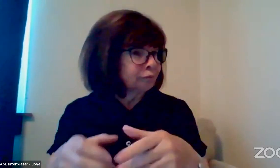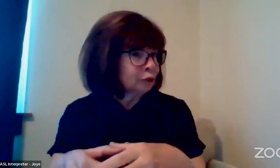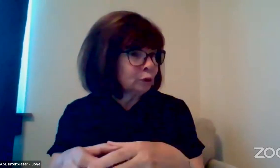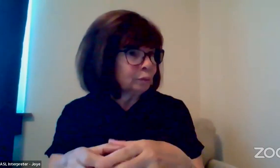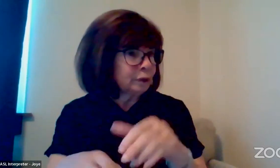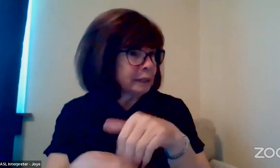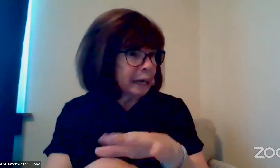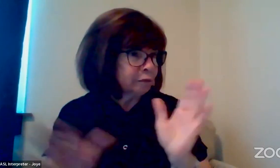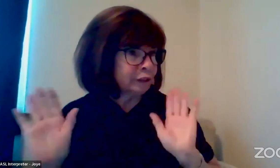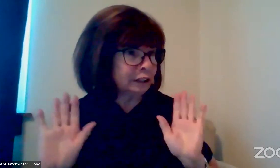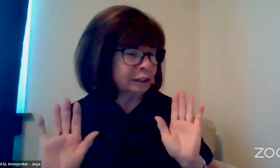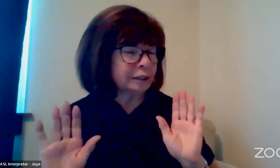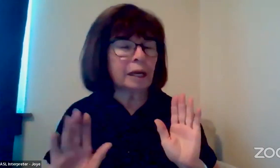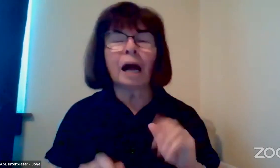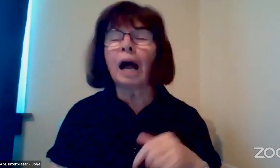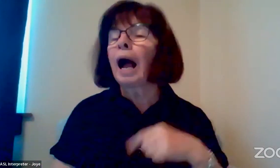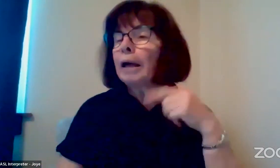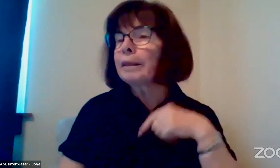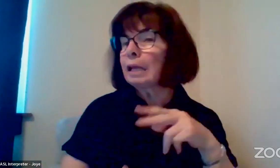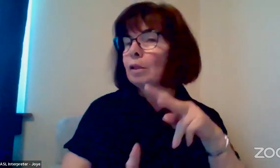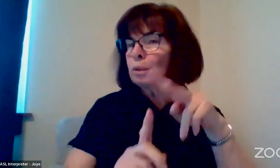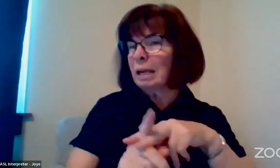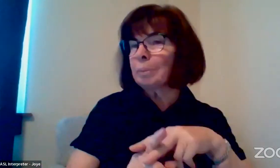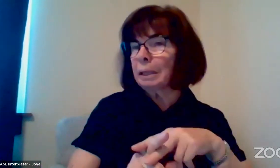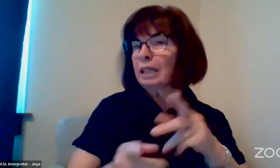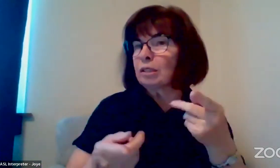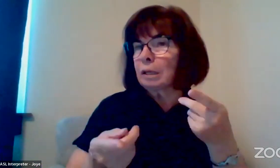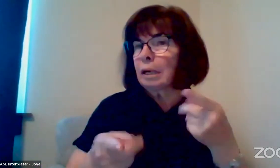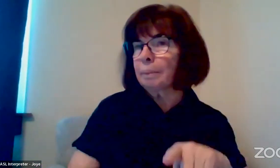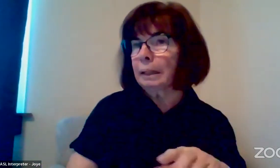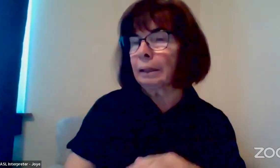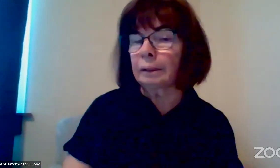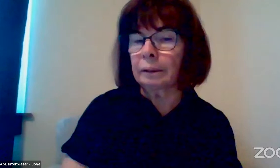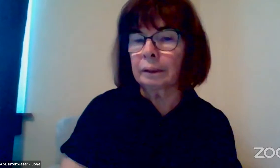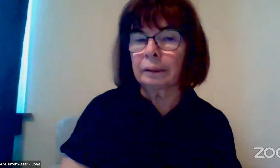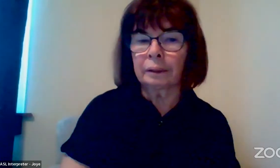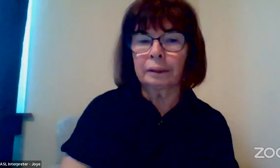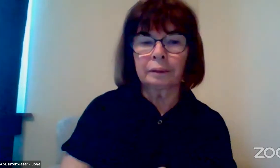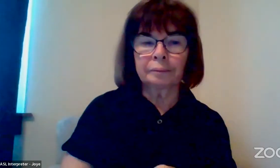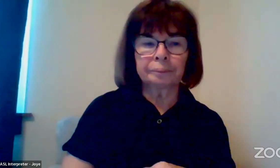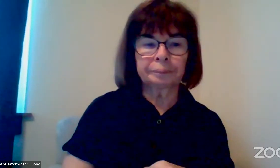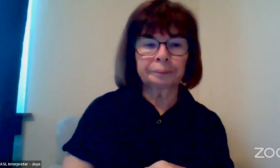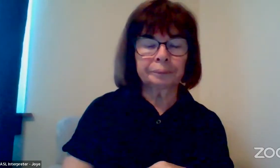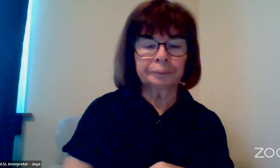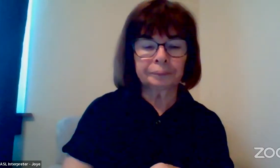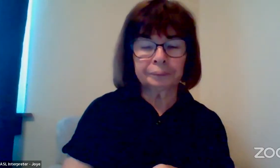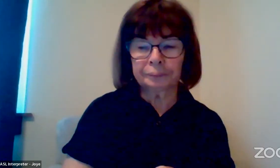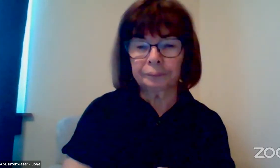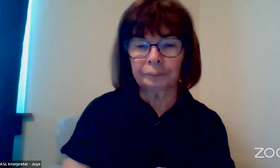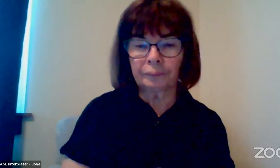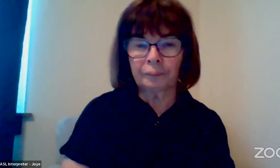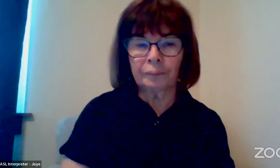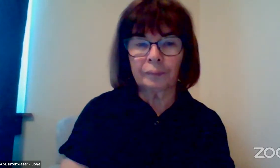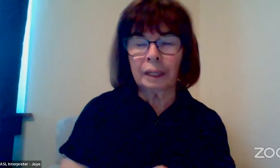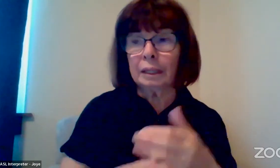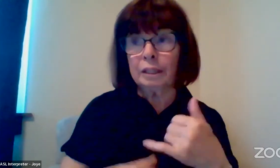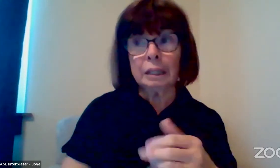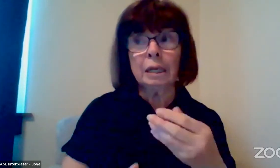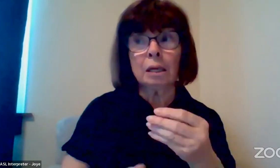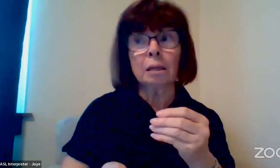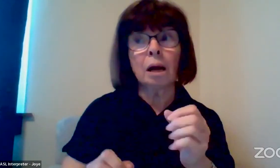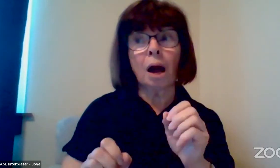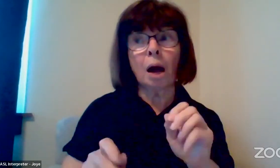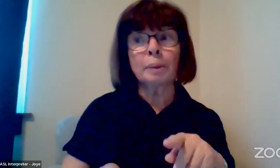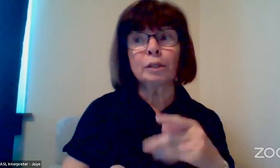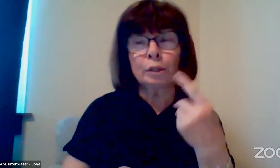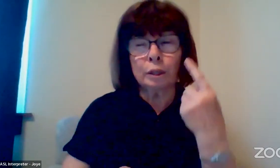Because actually, I think those applications are coming. With the exception of myself. There's still an opportunity to get money.